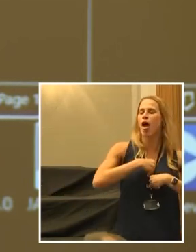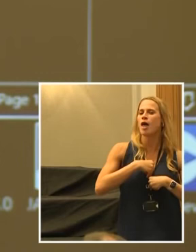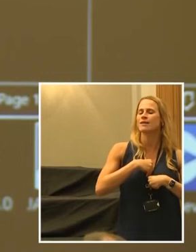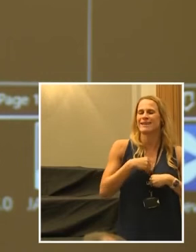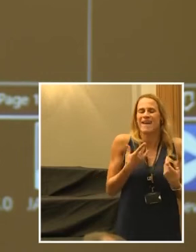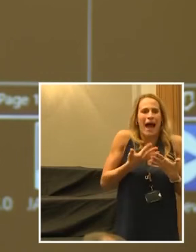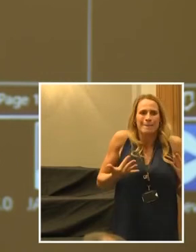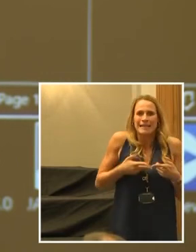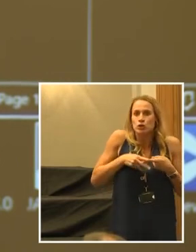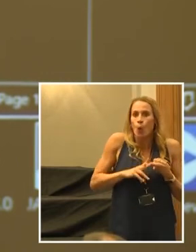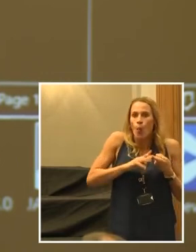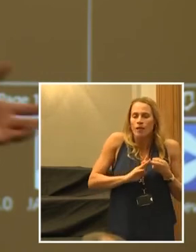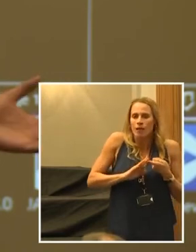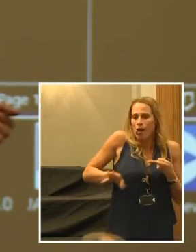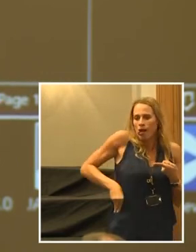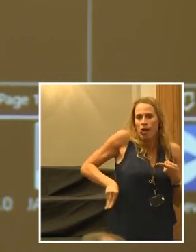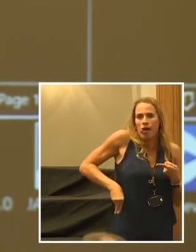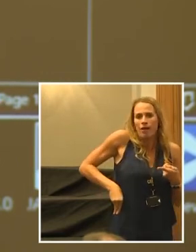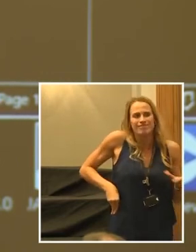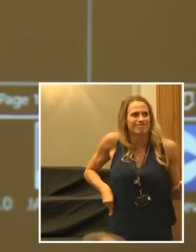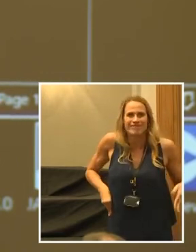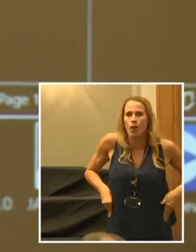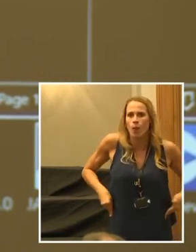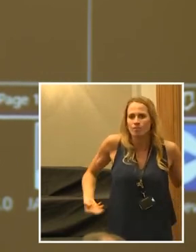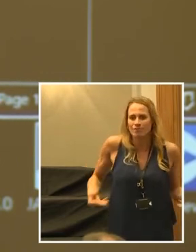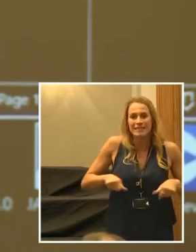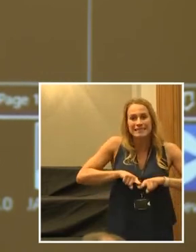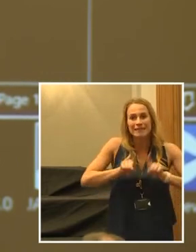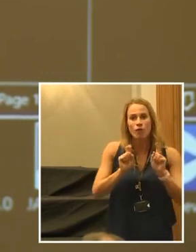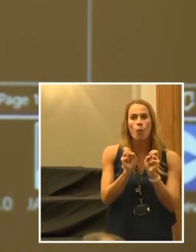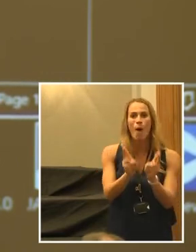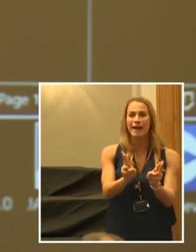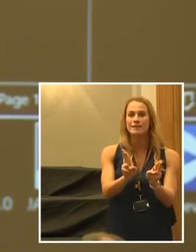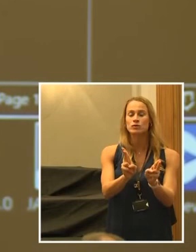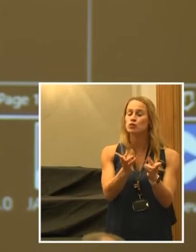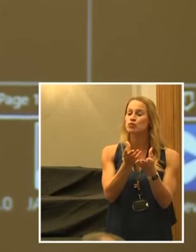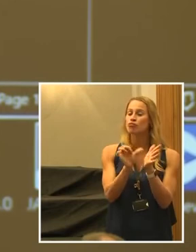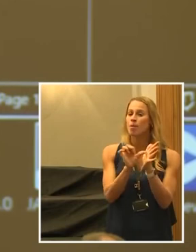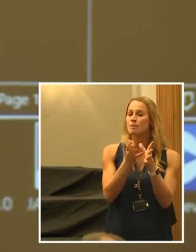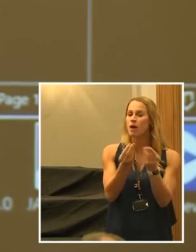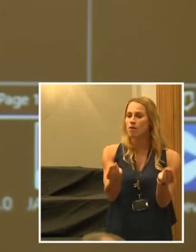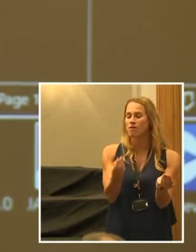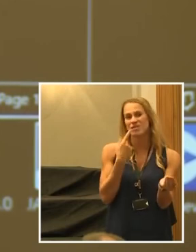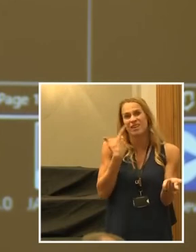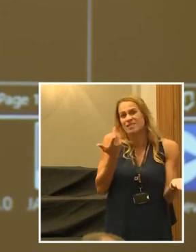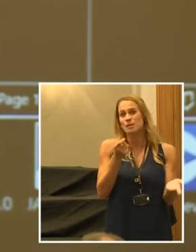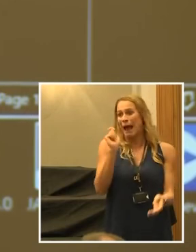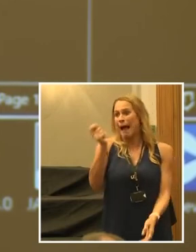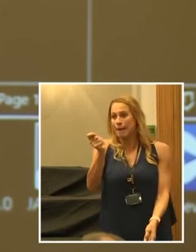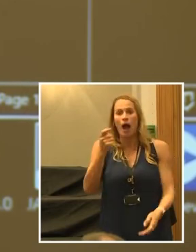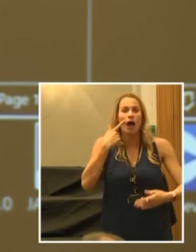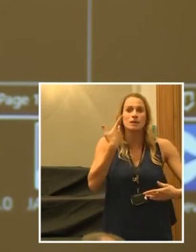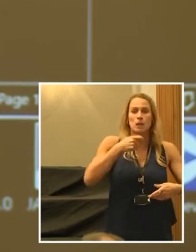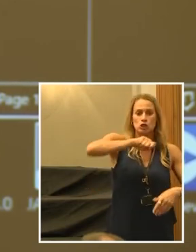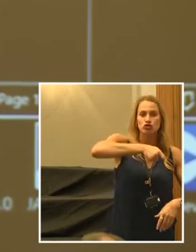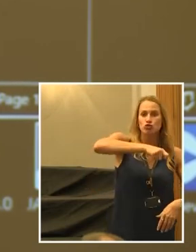got in your toolkit? If you said, it's like, I think maybe Denise yesterday said something like, you know, sometimes you need a screwdriver, sometimes you need a hammer. You know, I don't